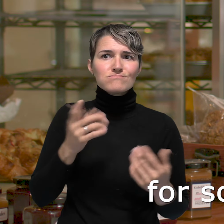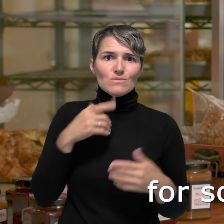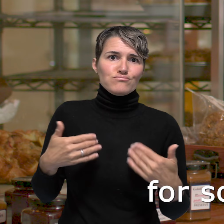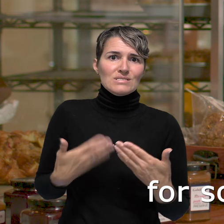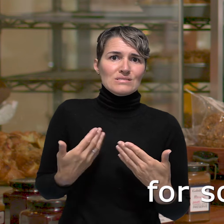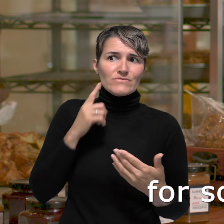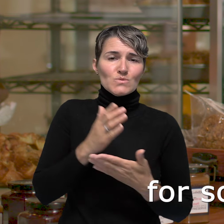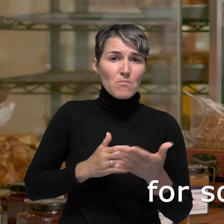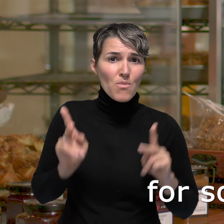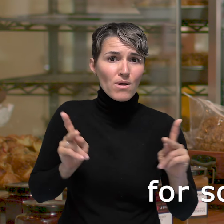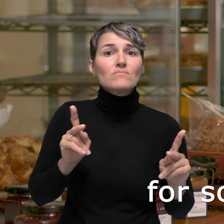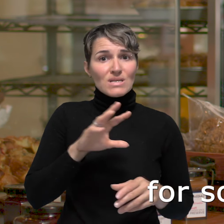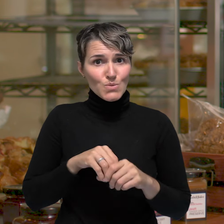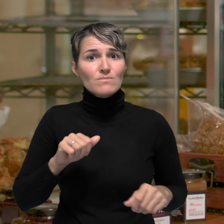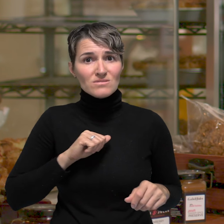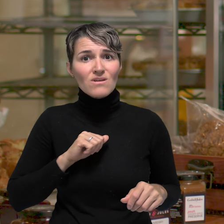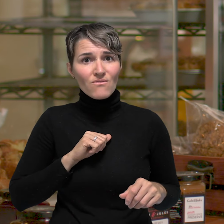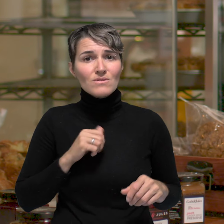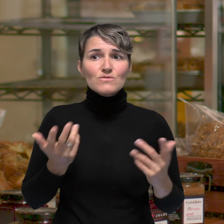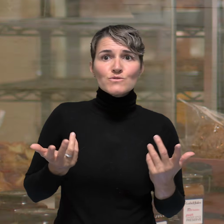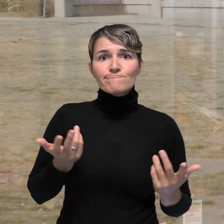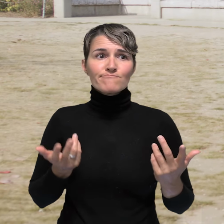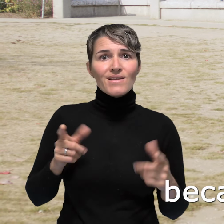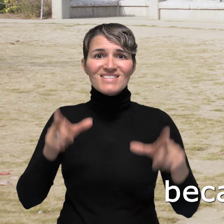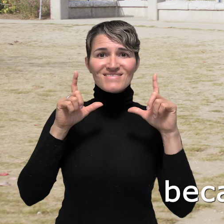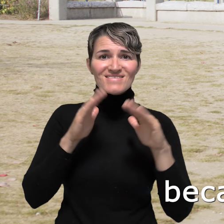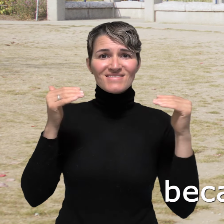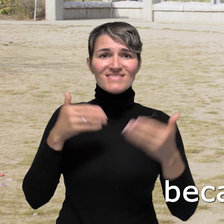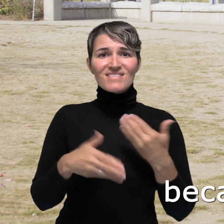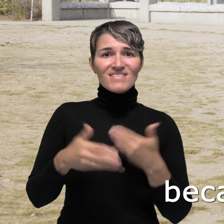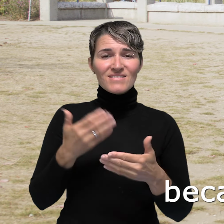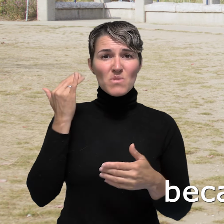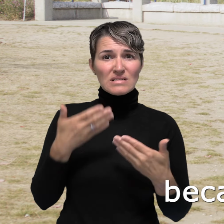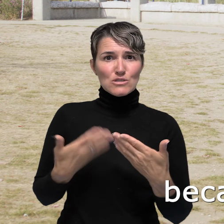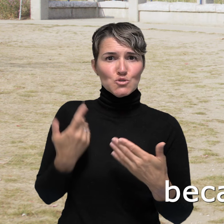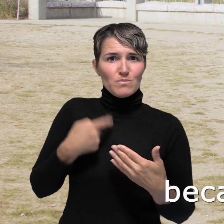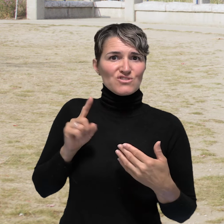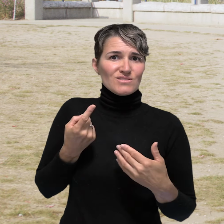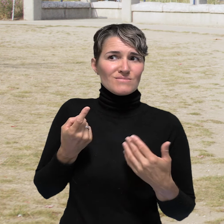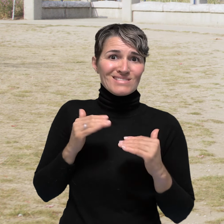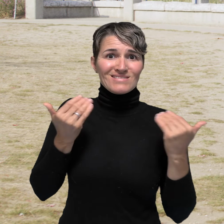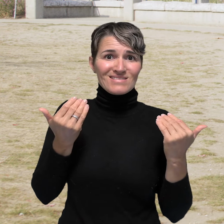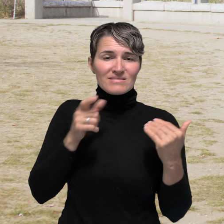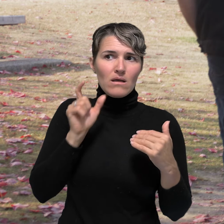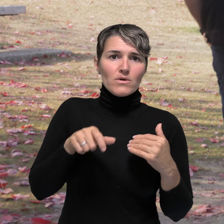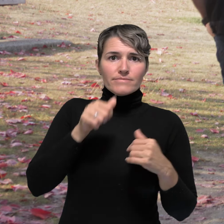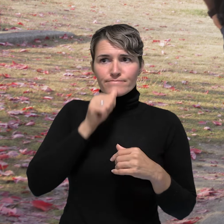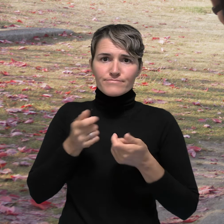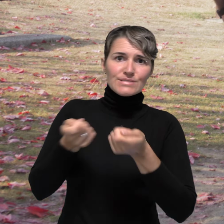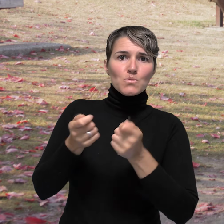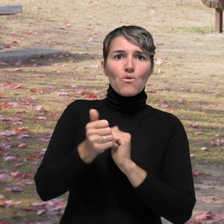for some people, myself included, to throw on a happy face because it's easier for me to smile and not have to deal